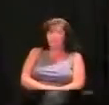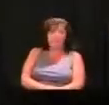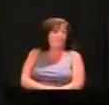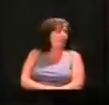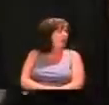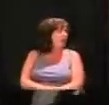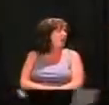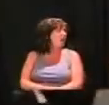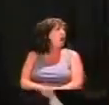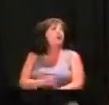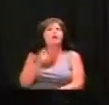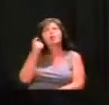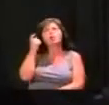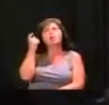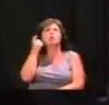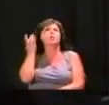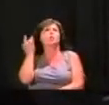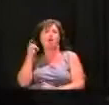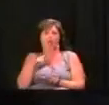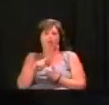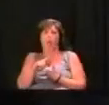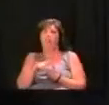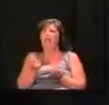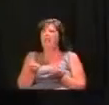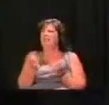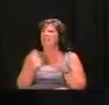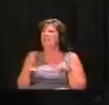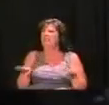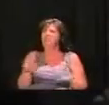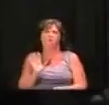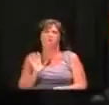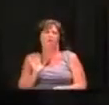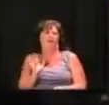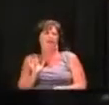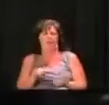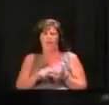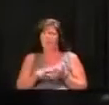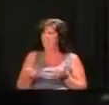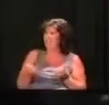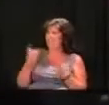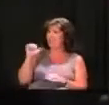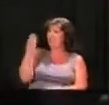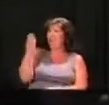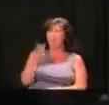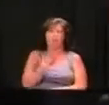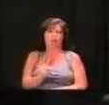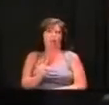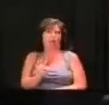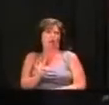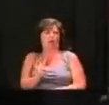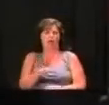Gee, I wonder why. 25 children, 400 jobs,